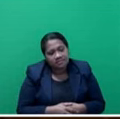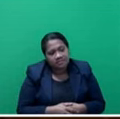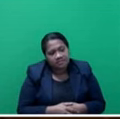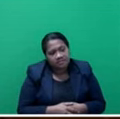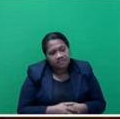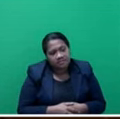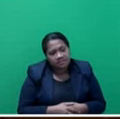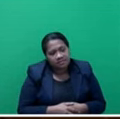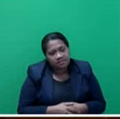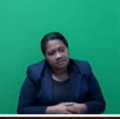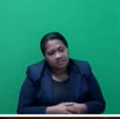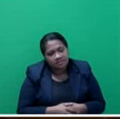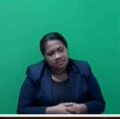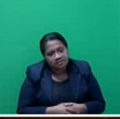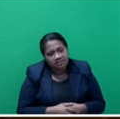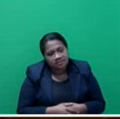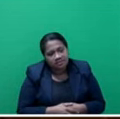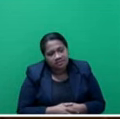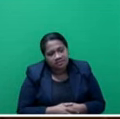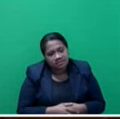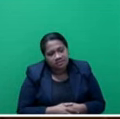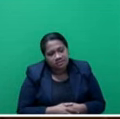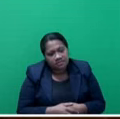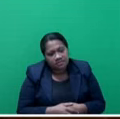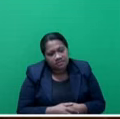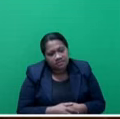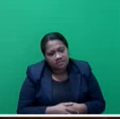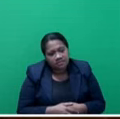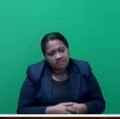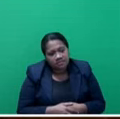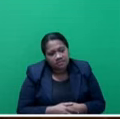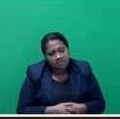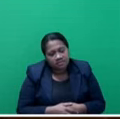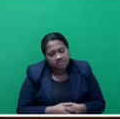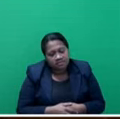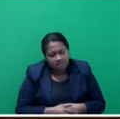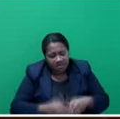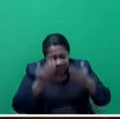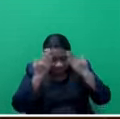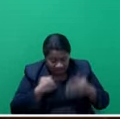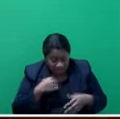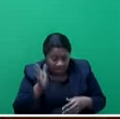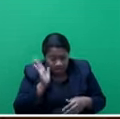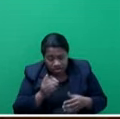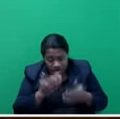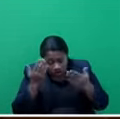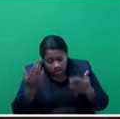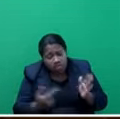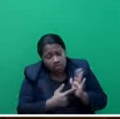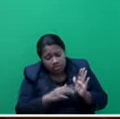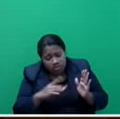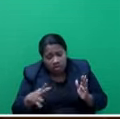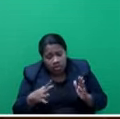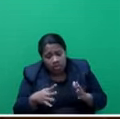Mr. Speaker, I've heard Honorable Tisawau mention the USP issue. Fiji's position